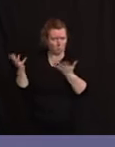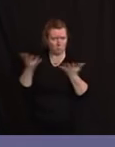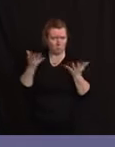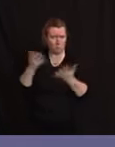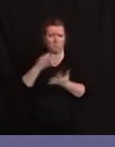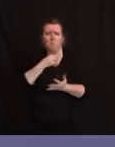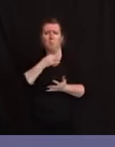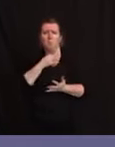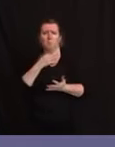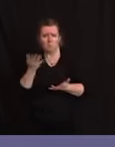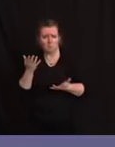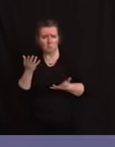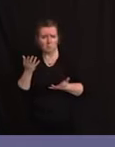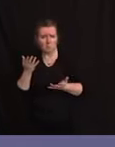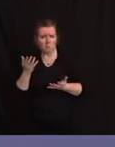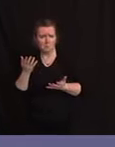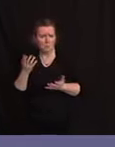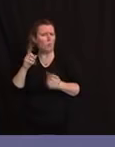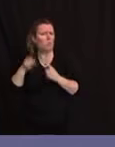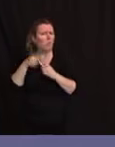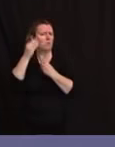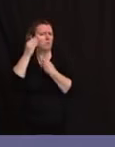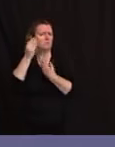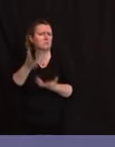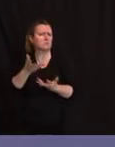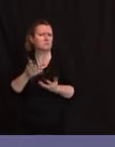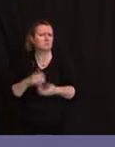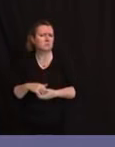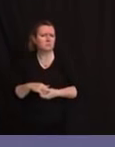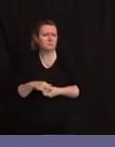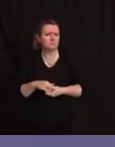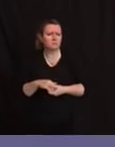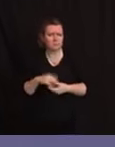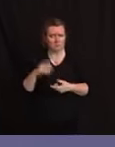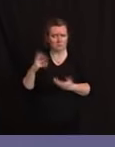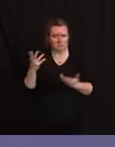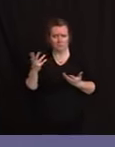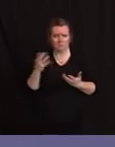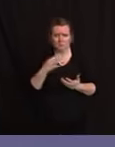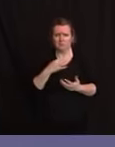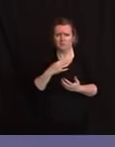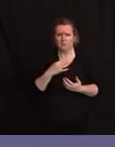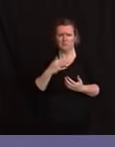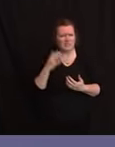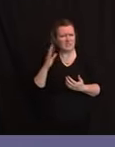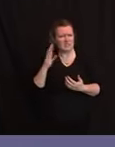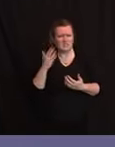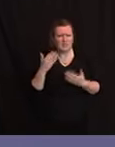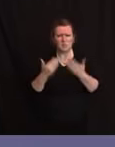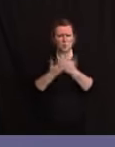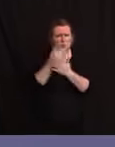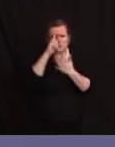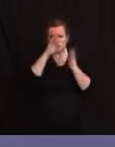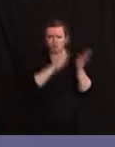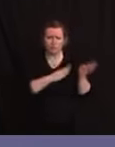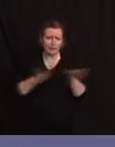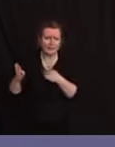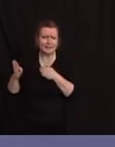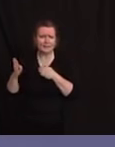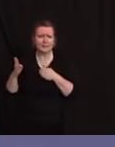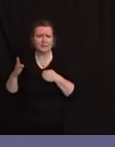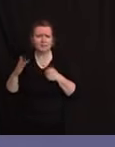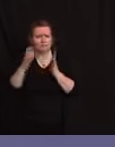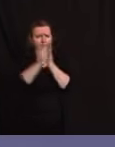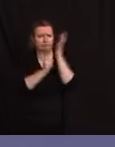were we told? Given the news, what accommodations and strategies is Jersey pursuing to get the PPEs and ventilators they